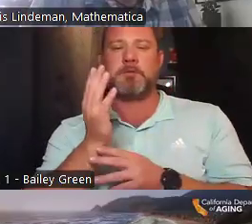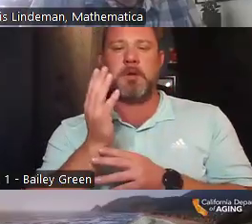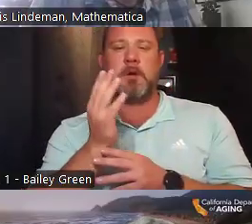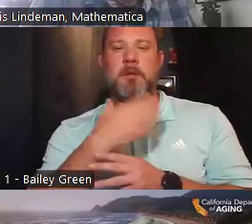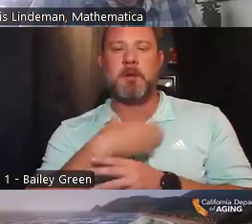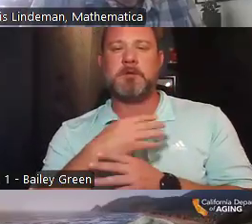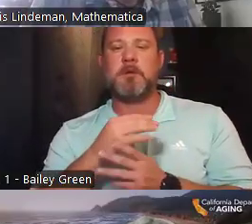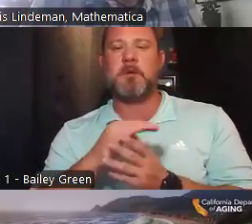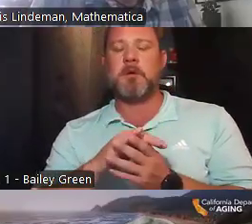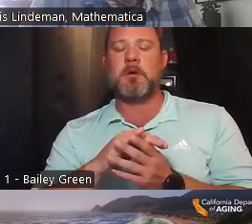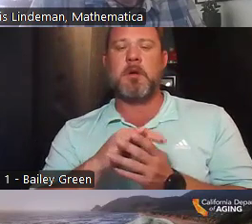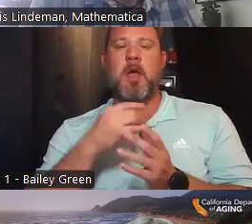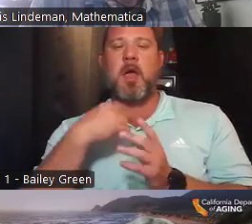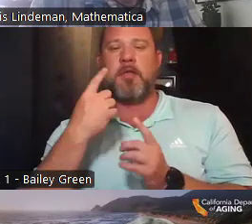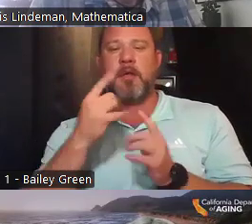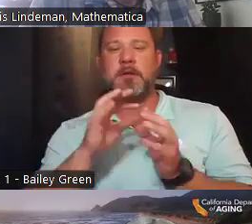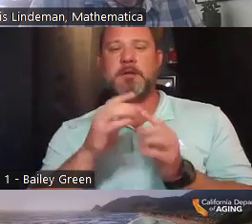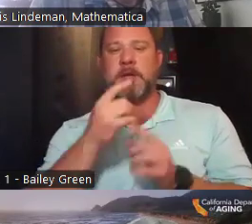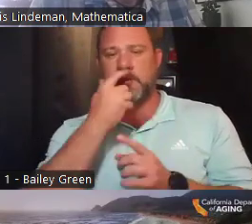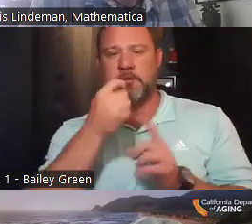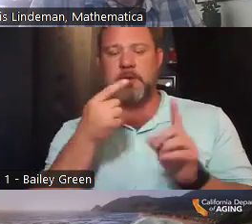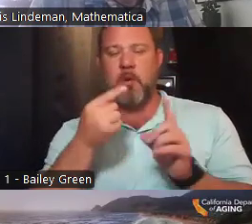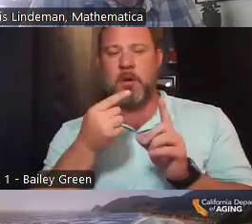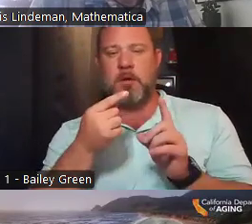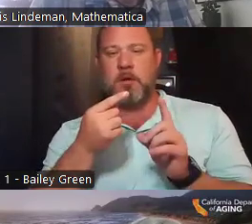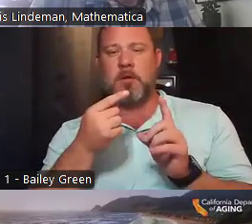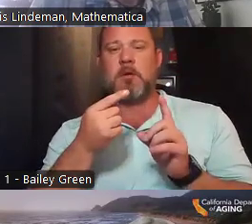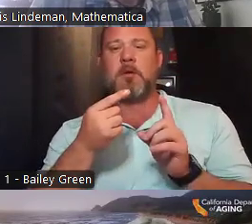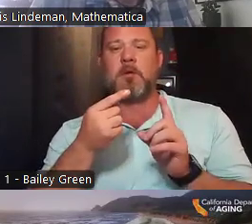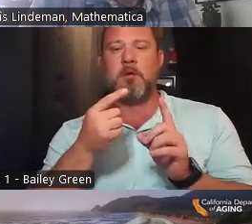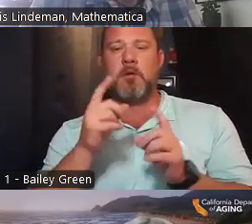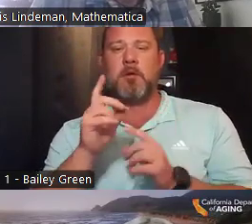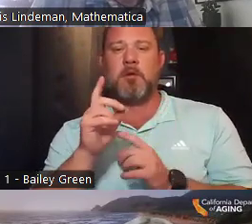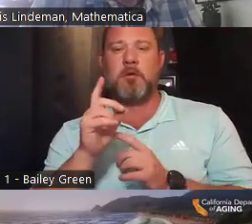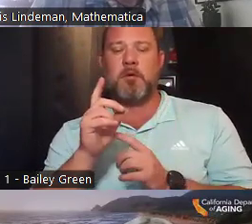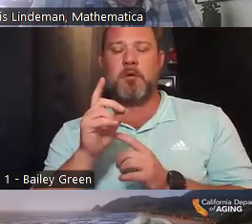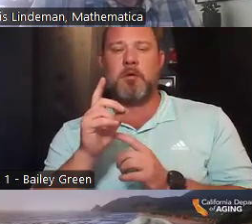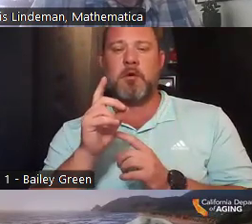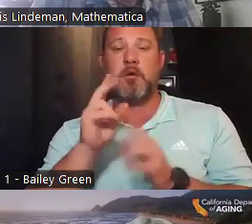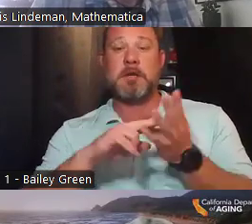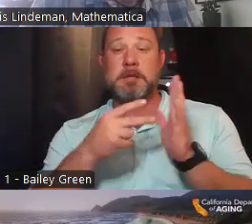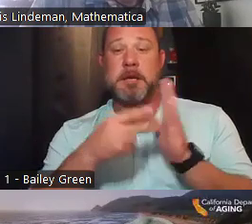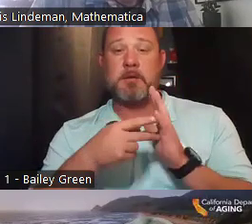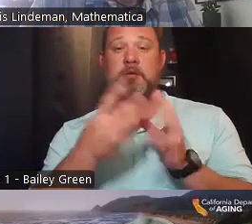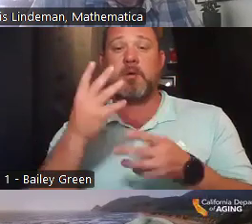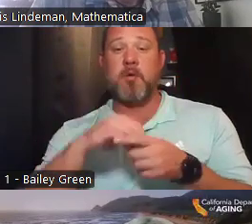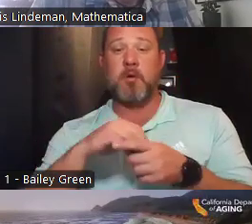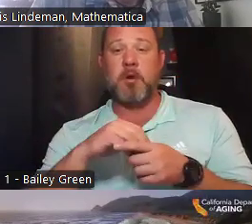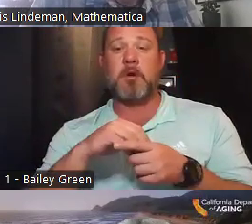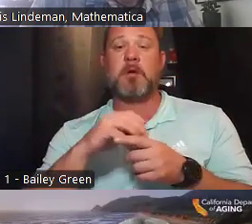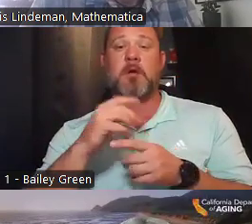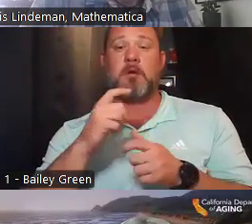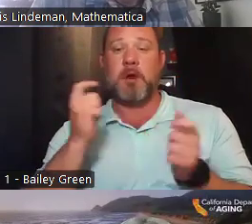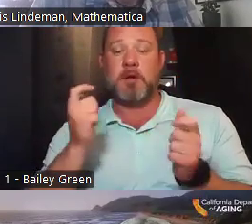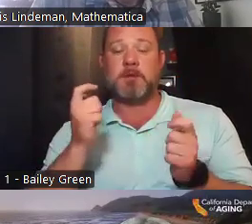please do so. But I think it's a really interesting point. It was a point of, do you intend to incorporate greatest economic